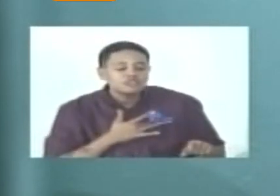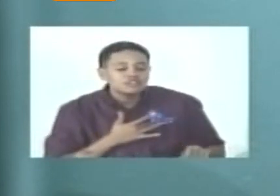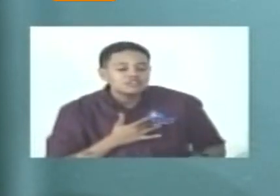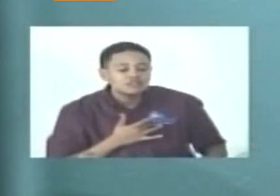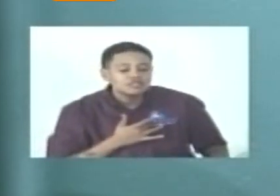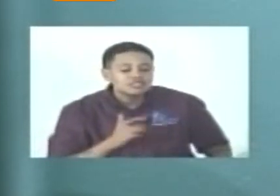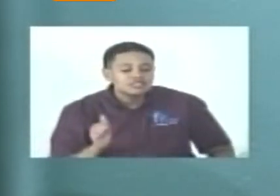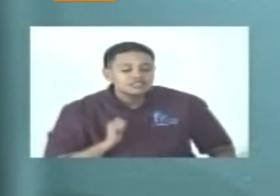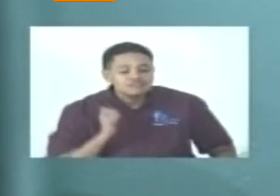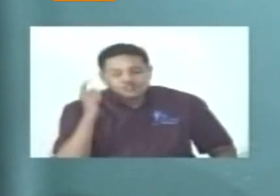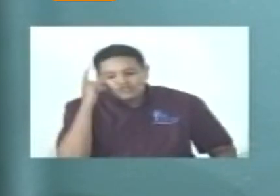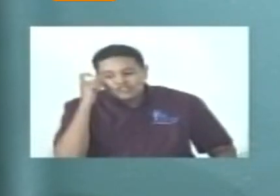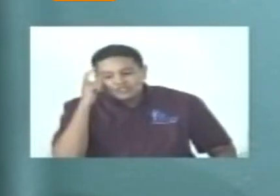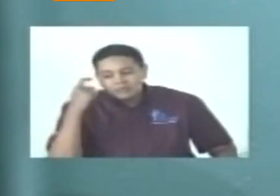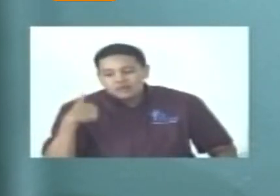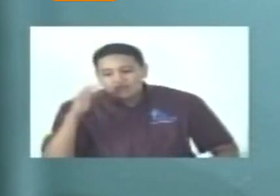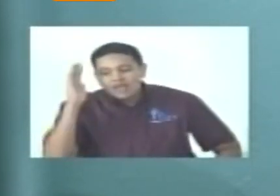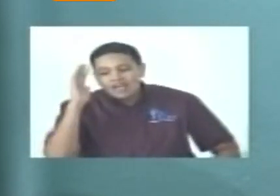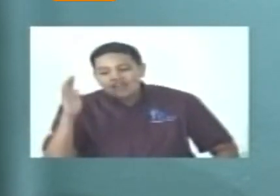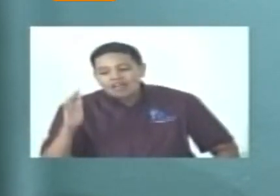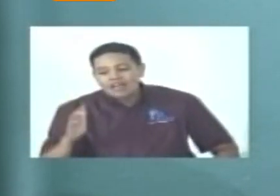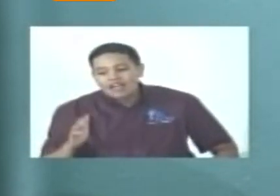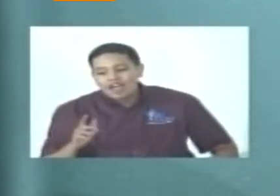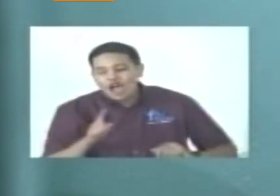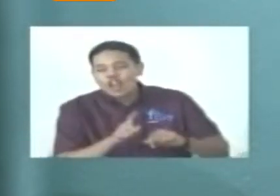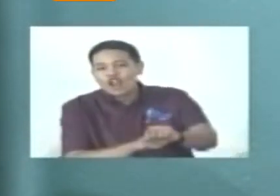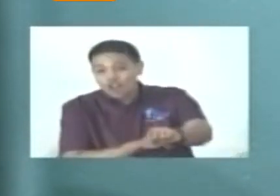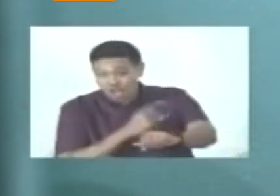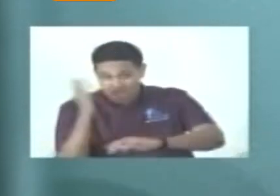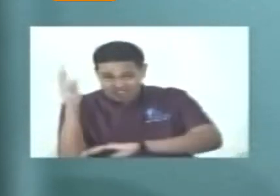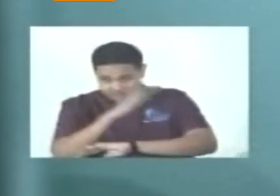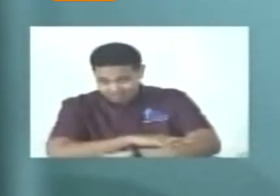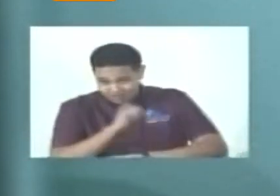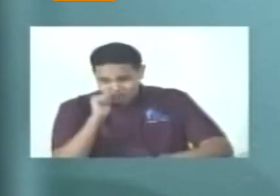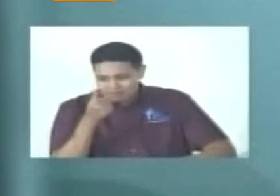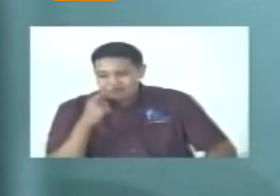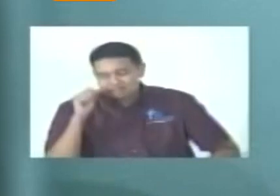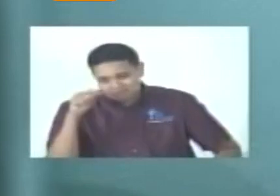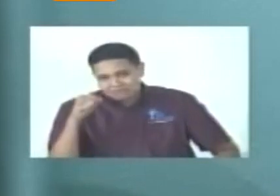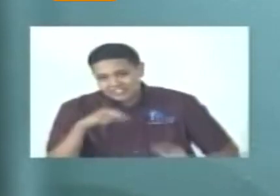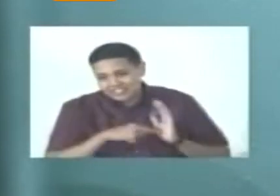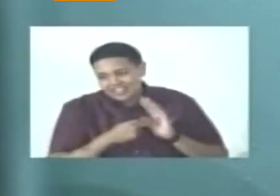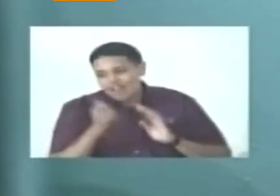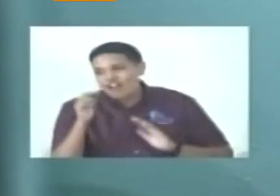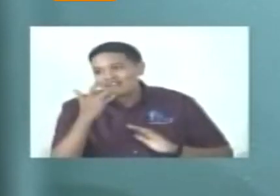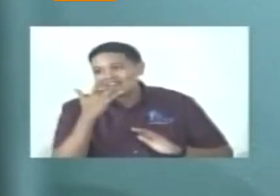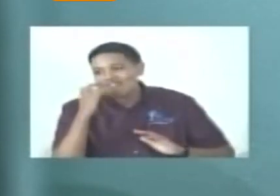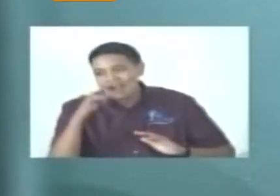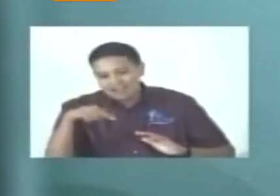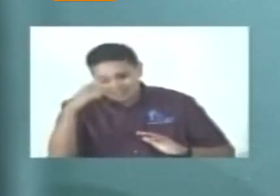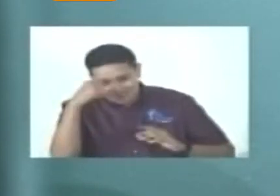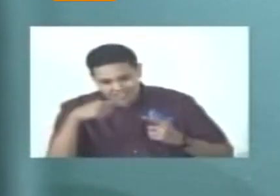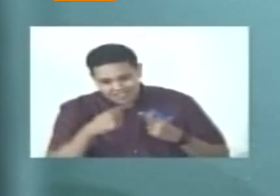I suspect that we'll have a pretty rigorous day. Is that so, Minister? All